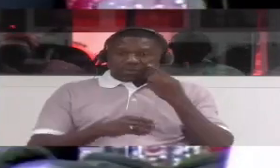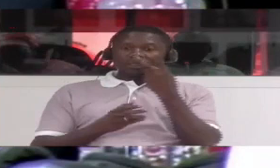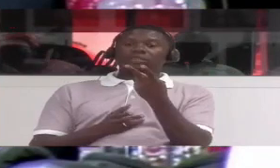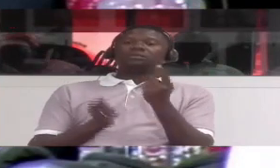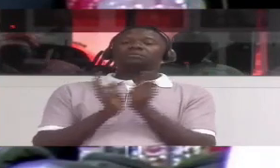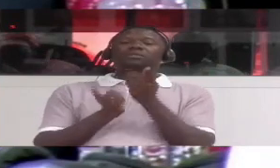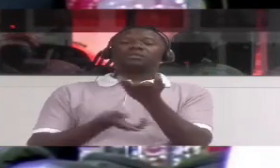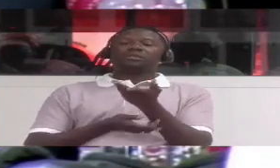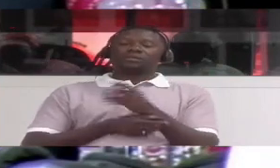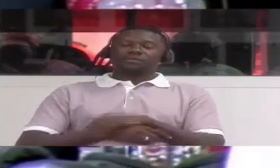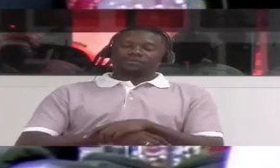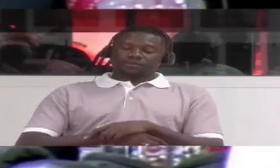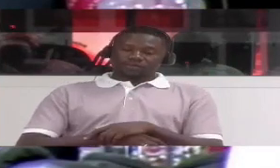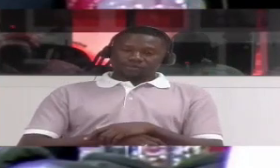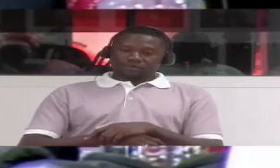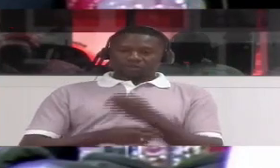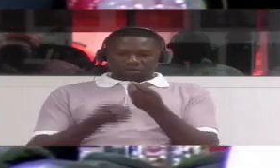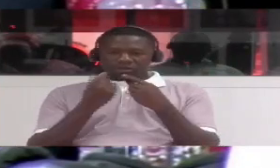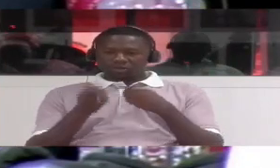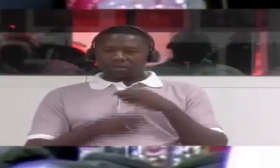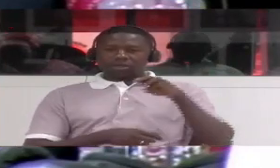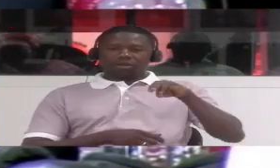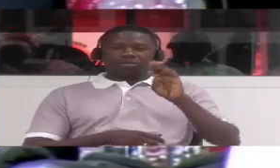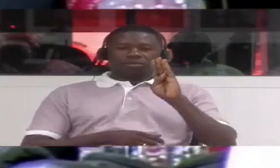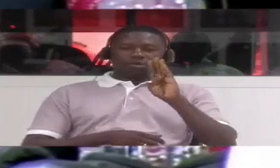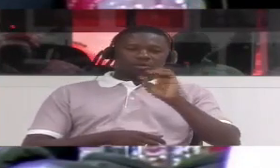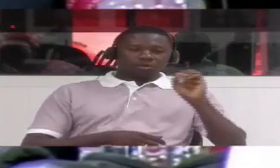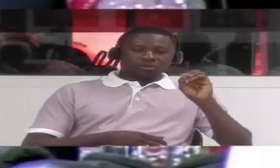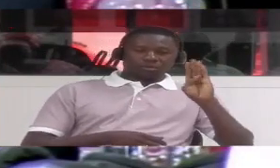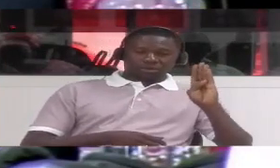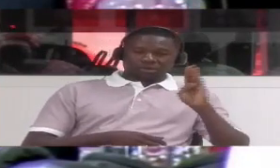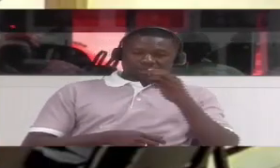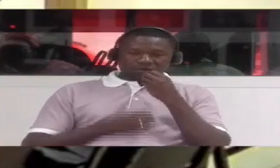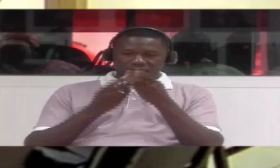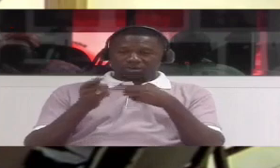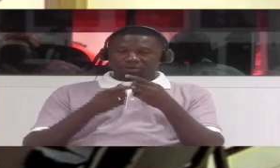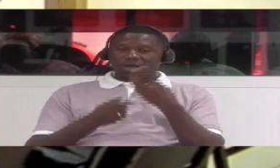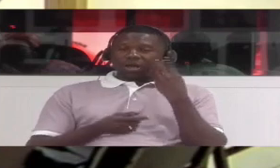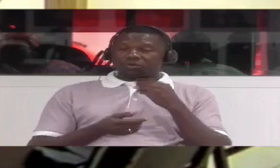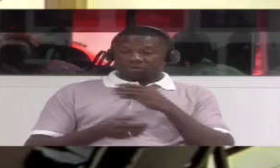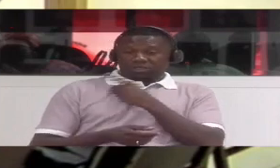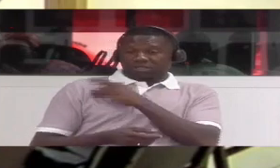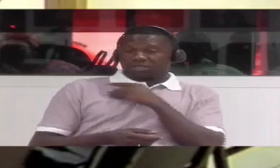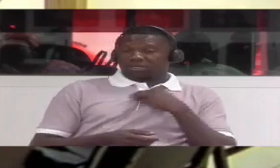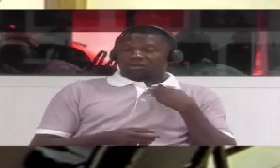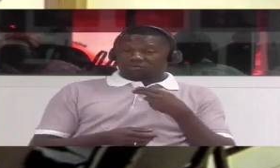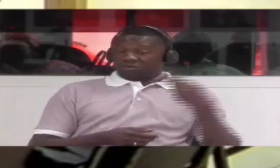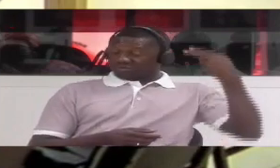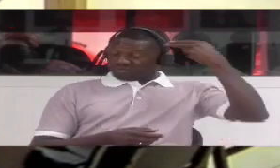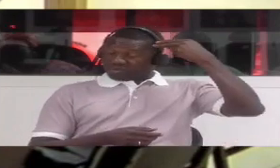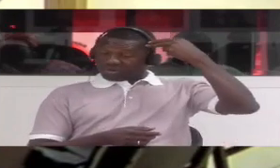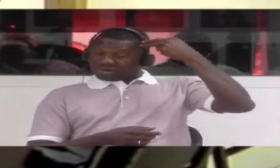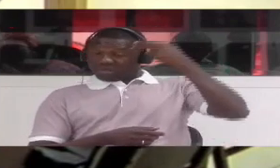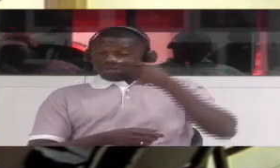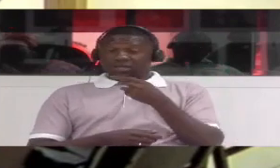You told us that Mr. Mboup told you about how he was treated, including a gun being shoved. He told me that, Cham,